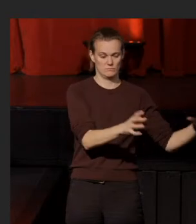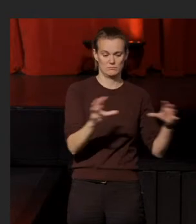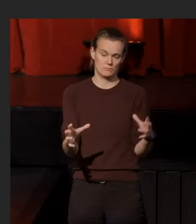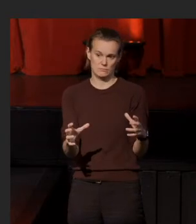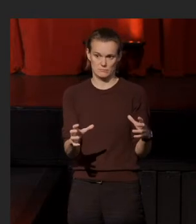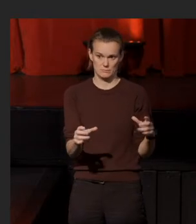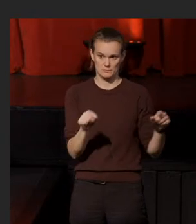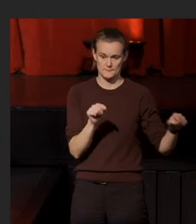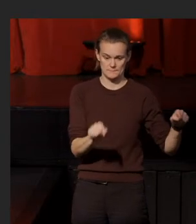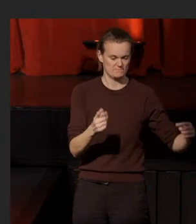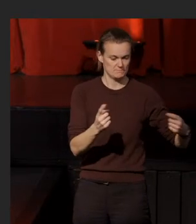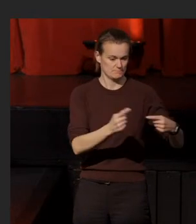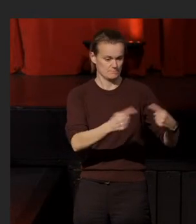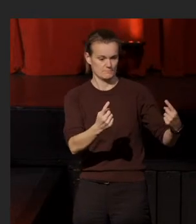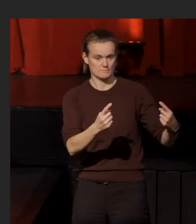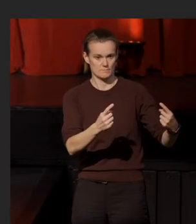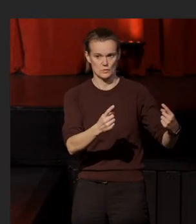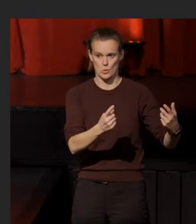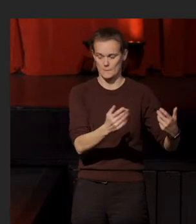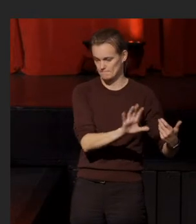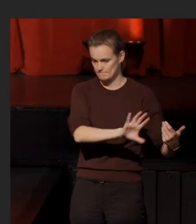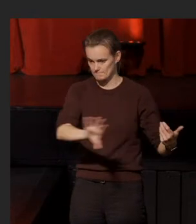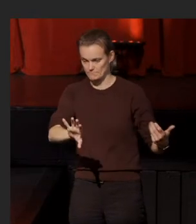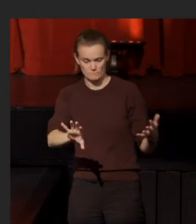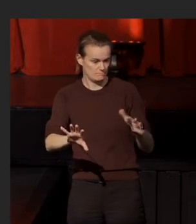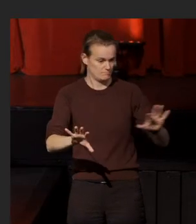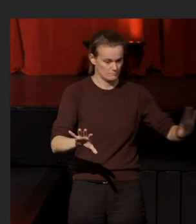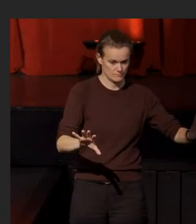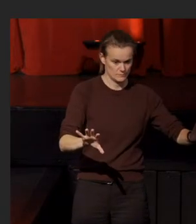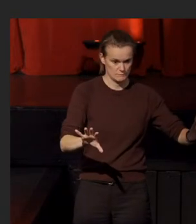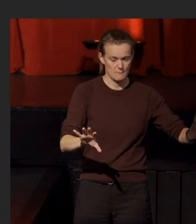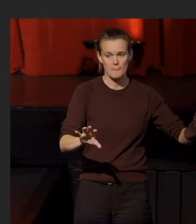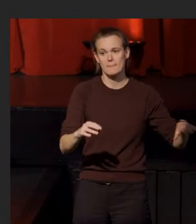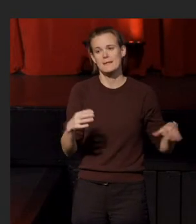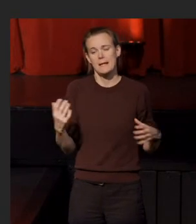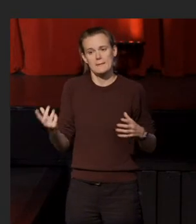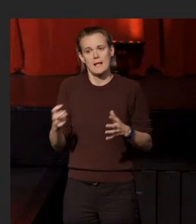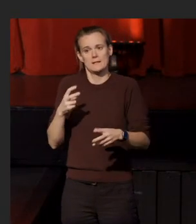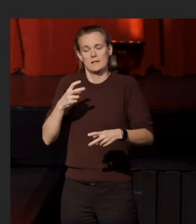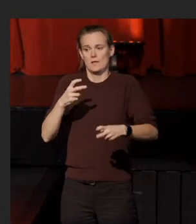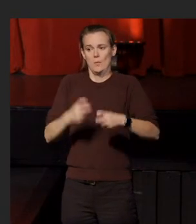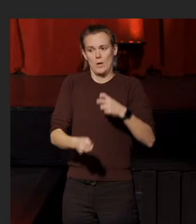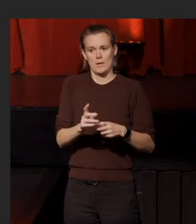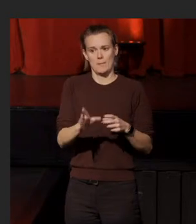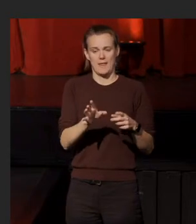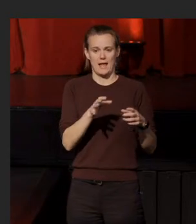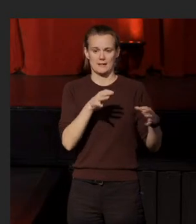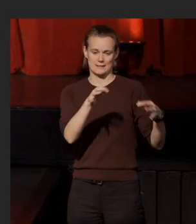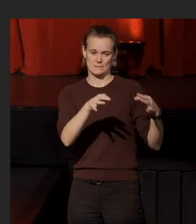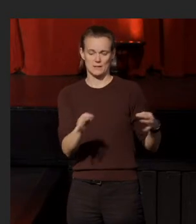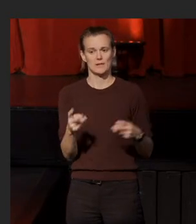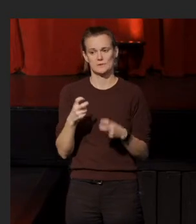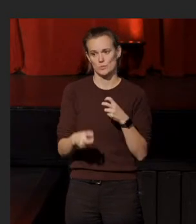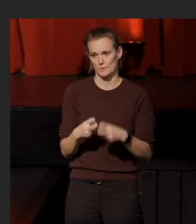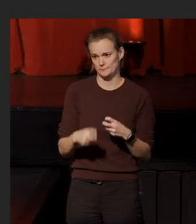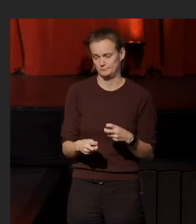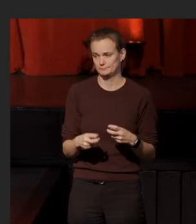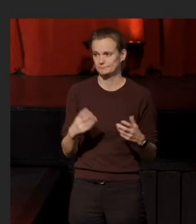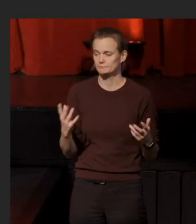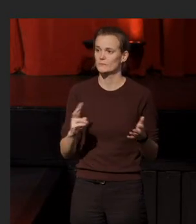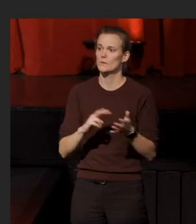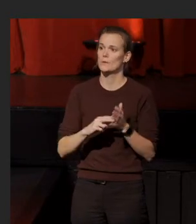I think that that's a problematic first step, first assumption, because polarization basically is, you